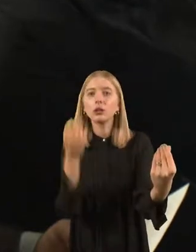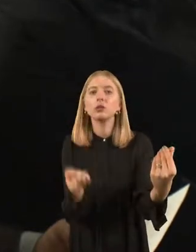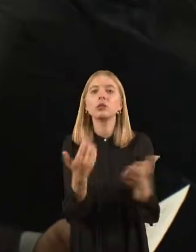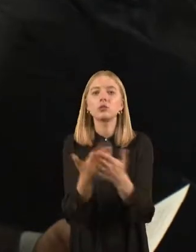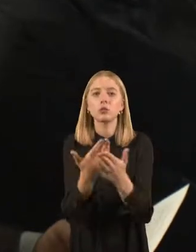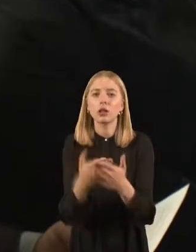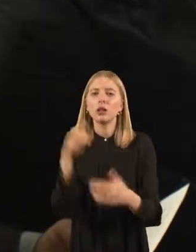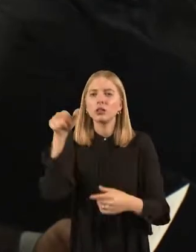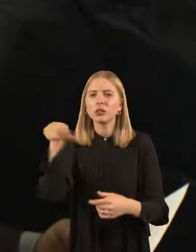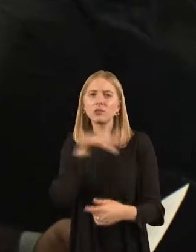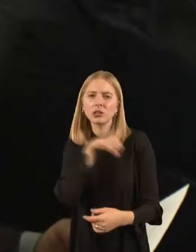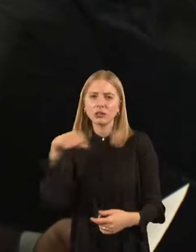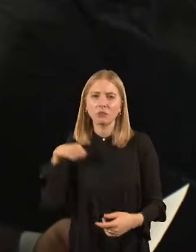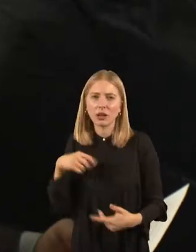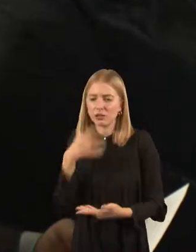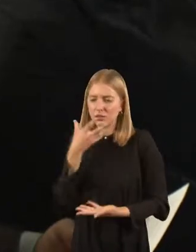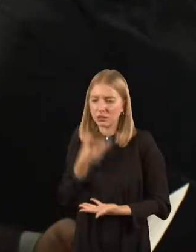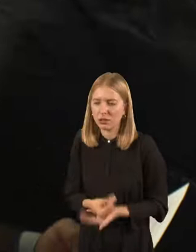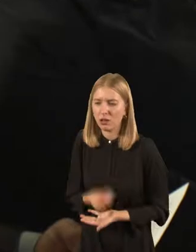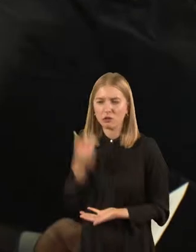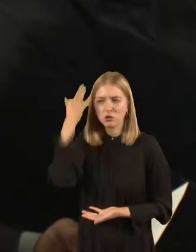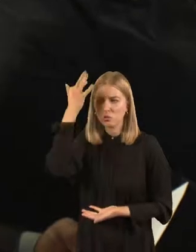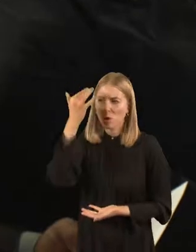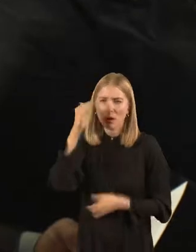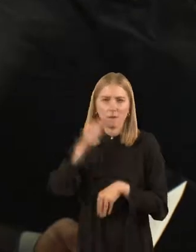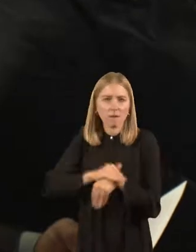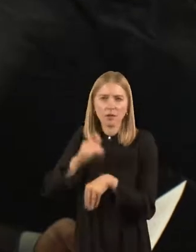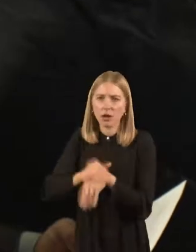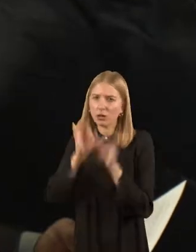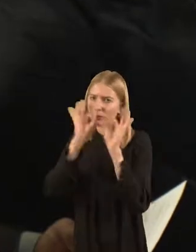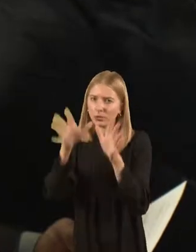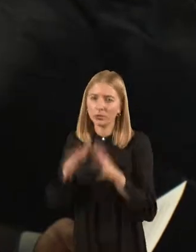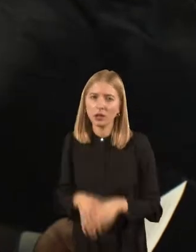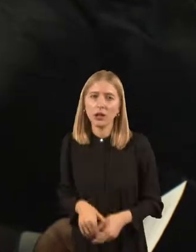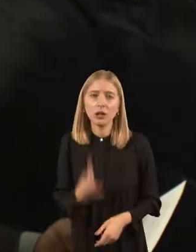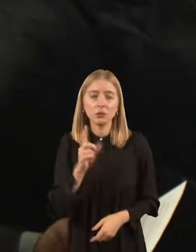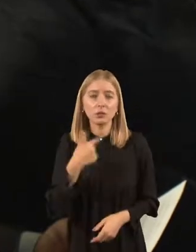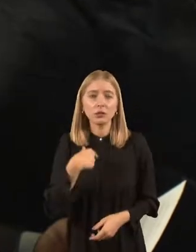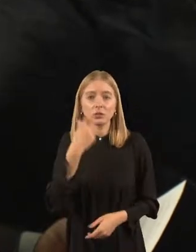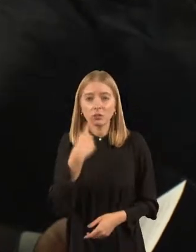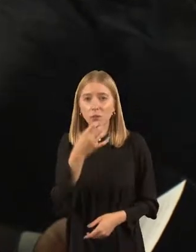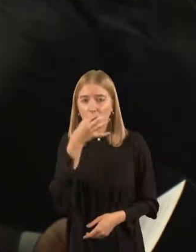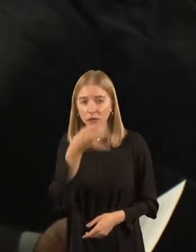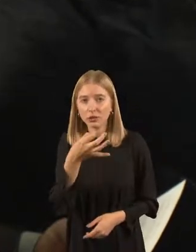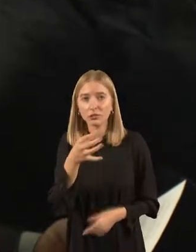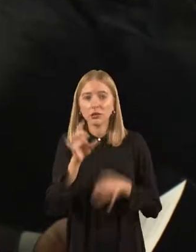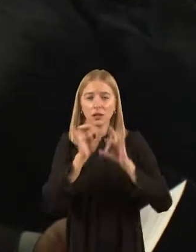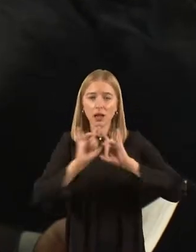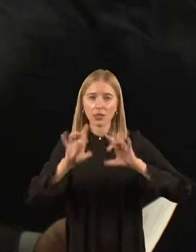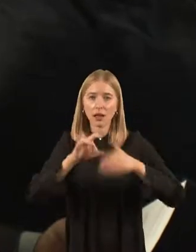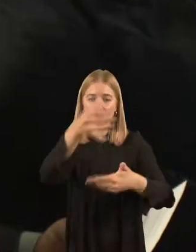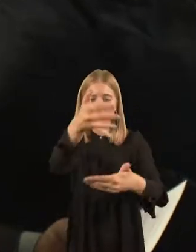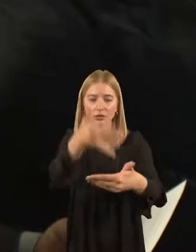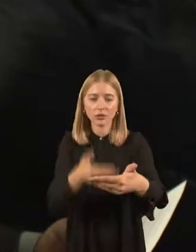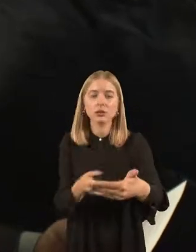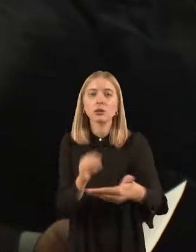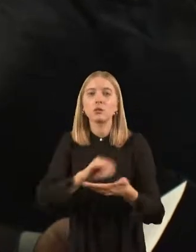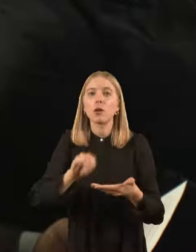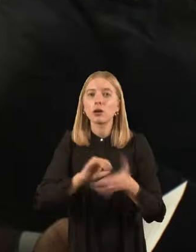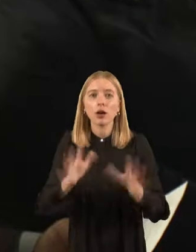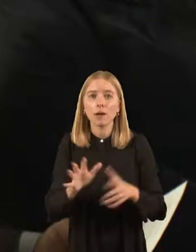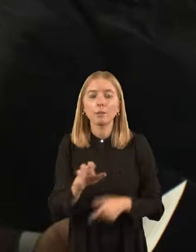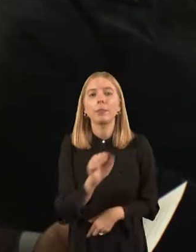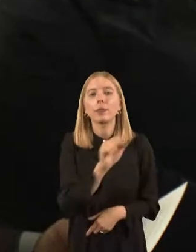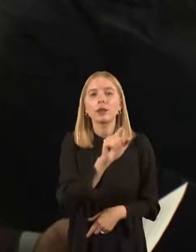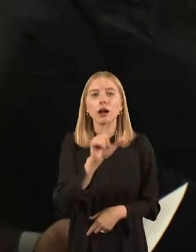have said about agriculture. Well, what you are saying is not based on facts, but on a collection of